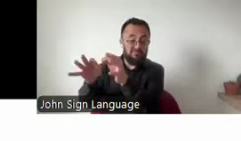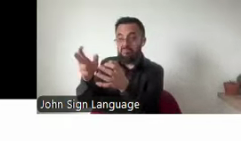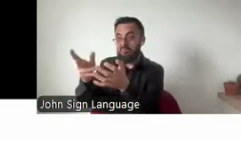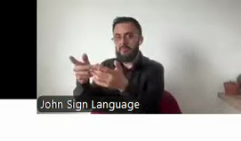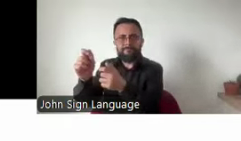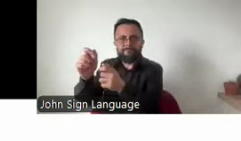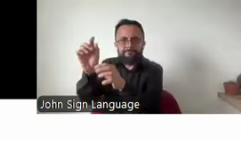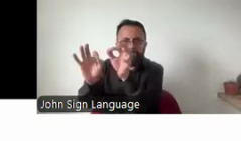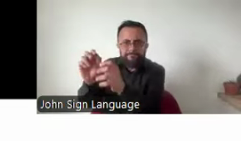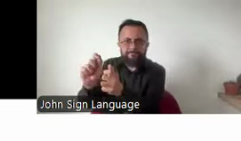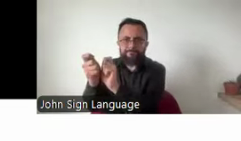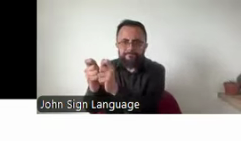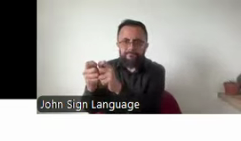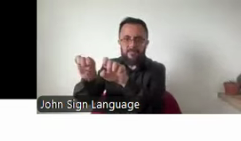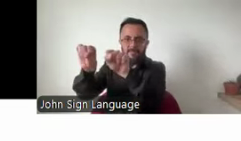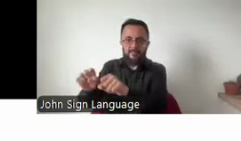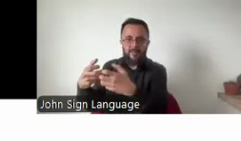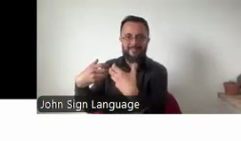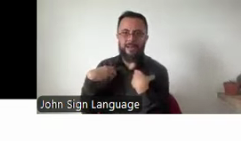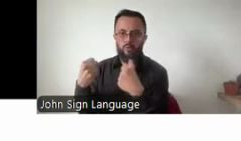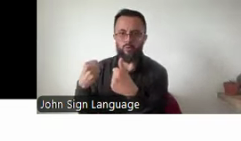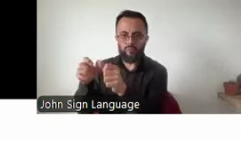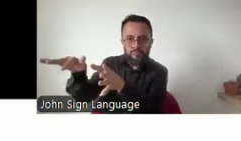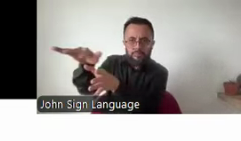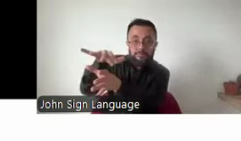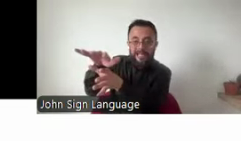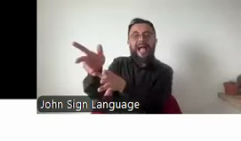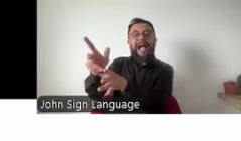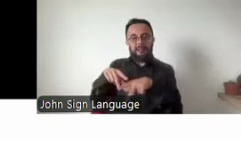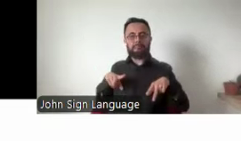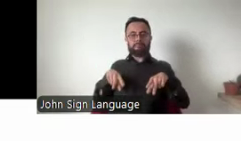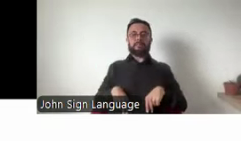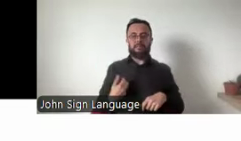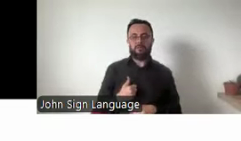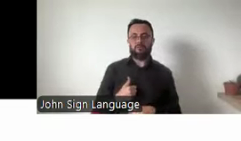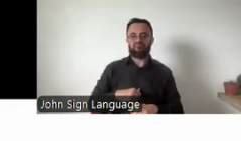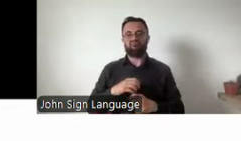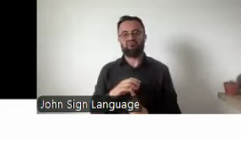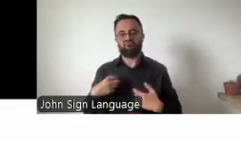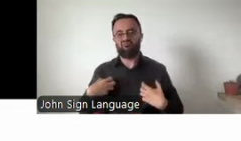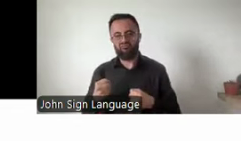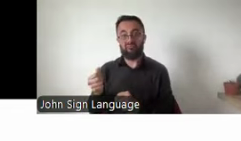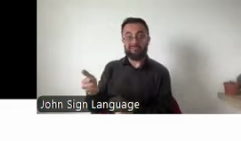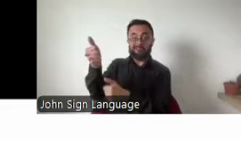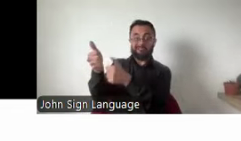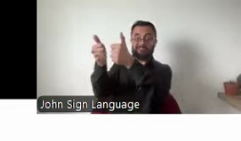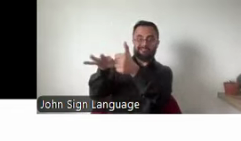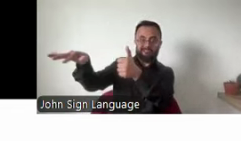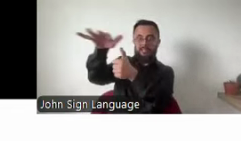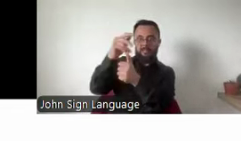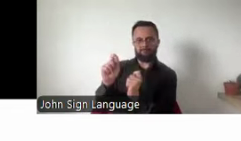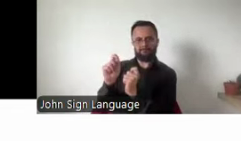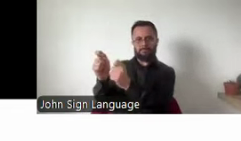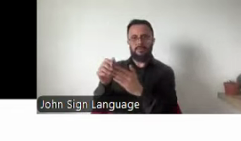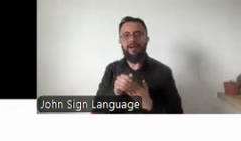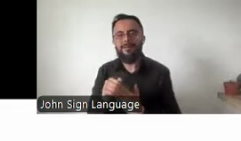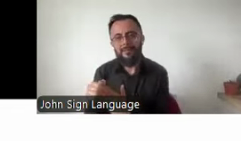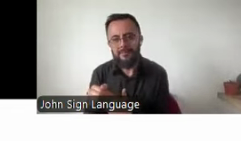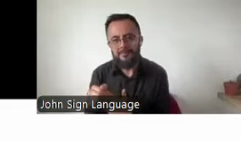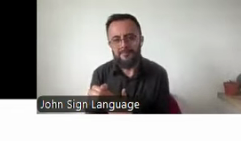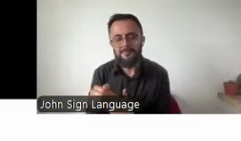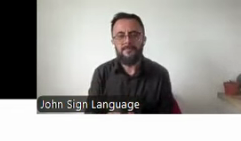to have them take the leadership role in this process. But, and it's a very important but, the process